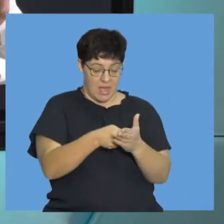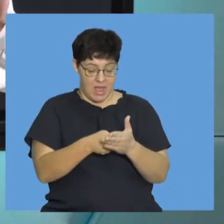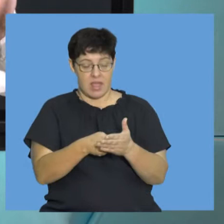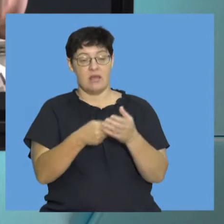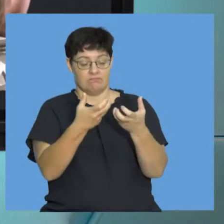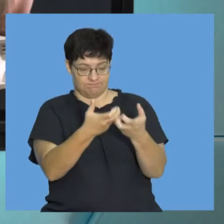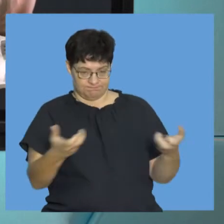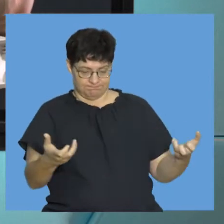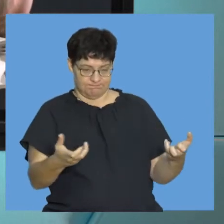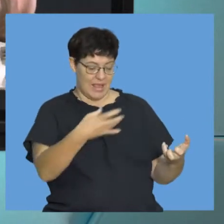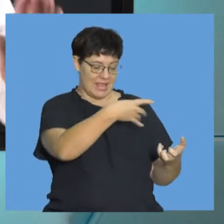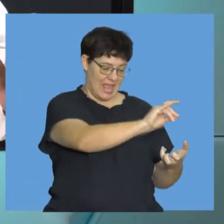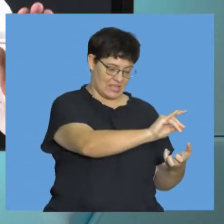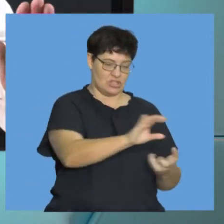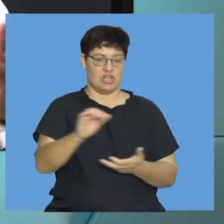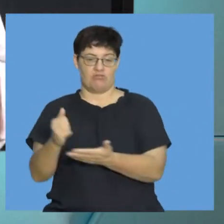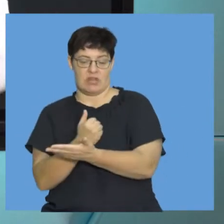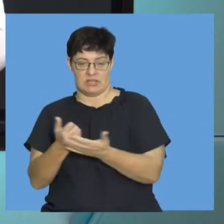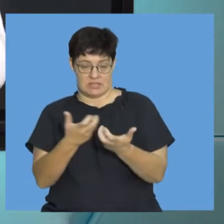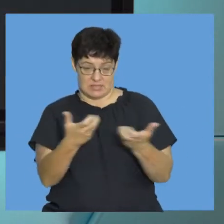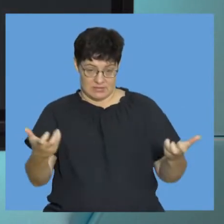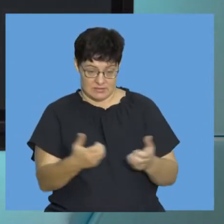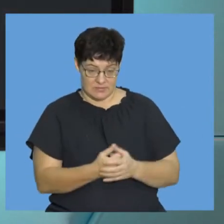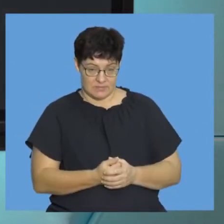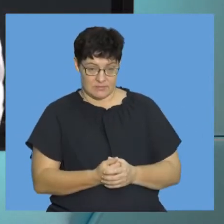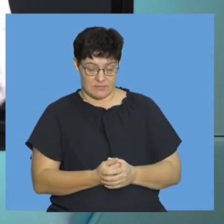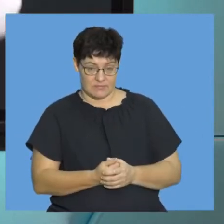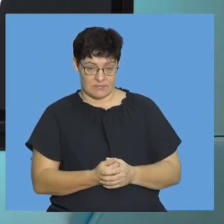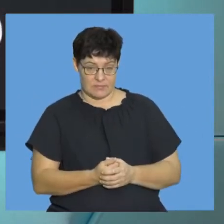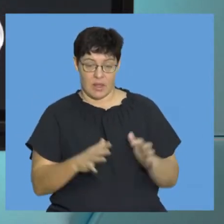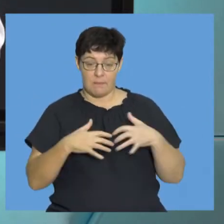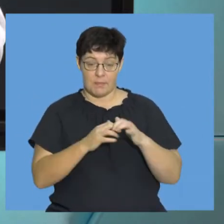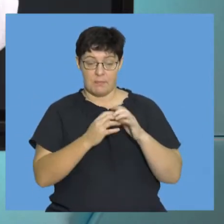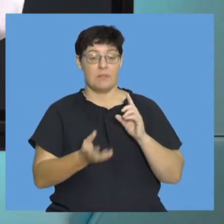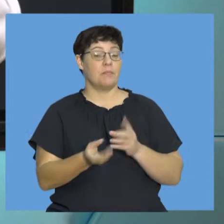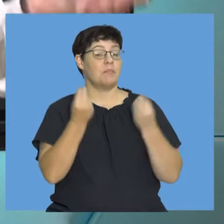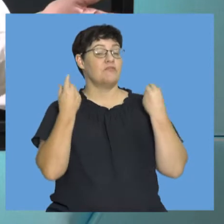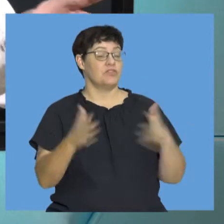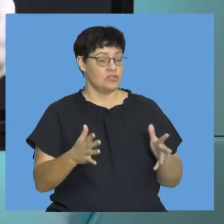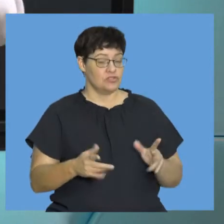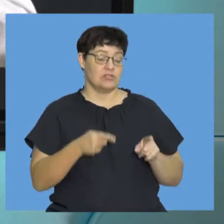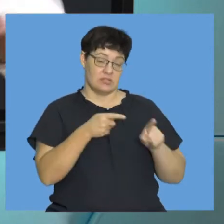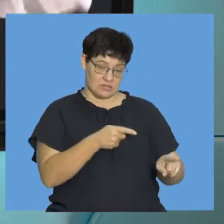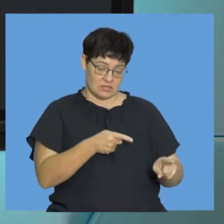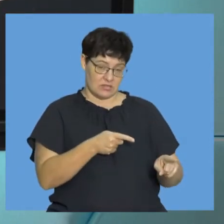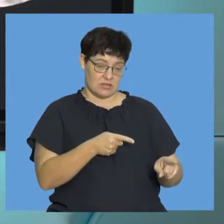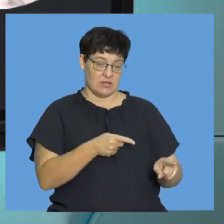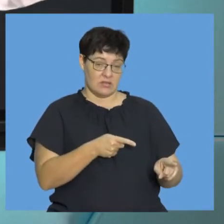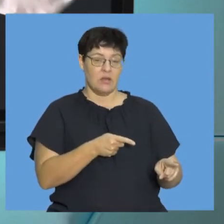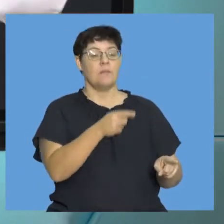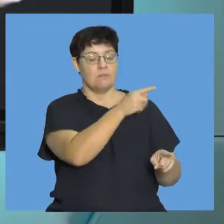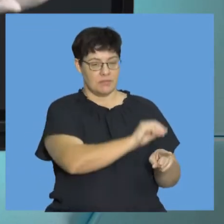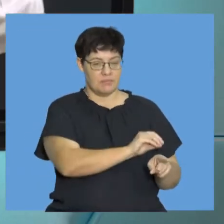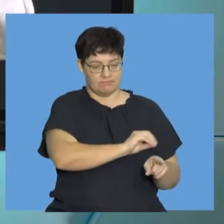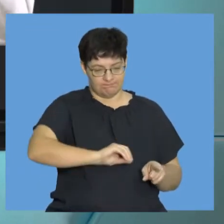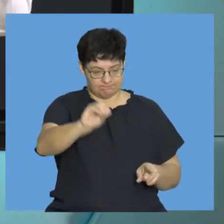cash and credit. Got it? Once you've ascertained that, the cash purchases, like you've seen, go straight into the cash